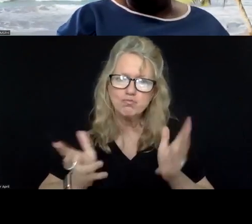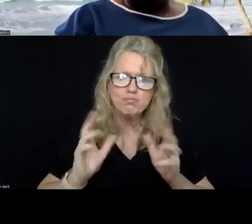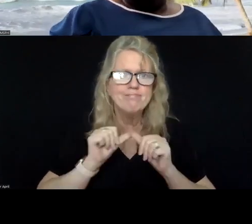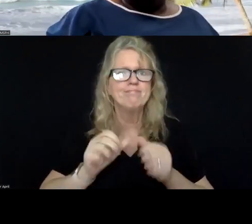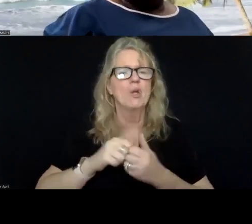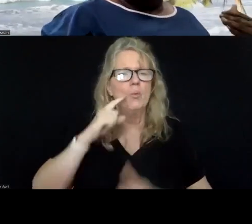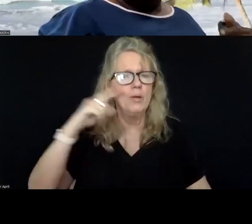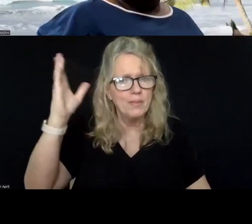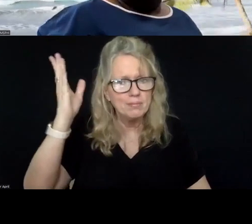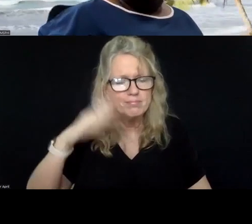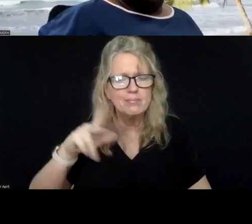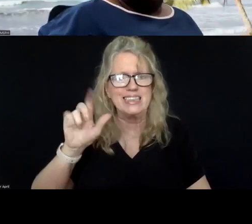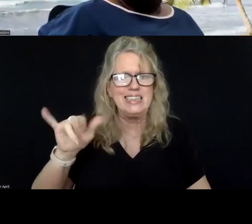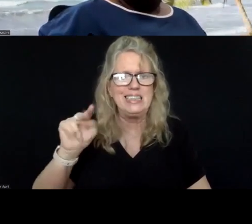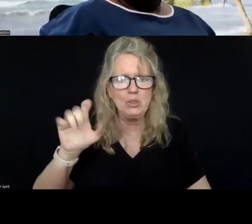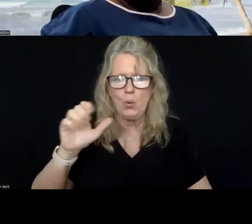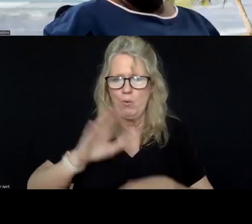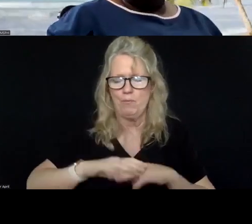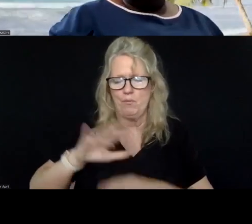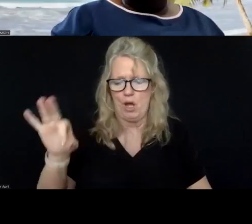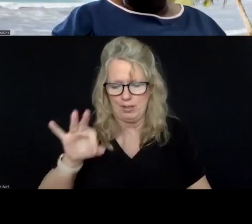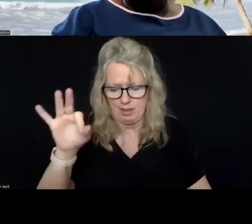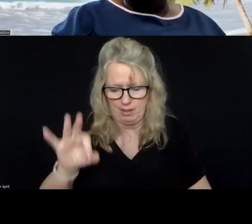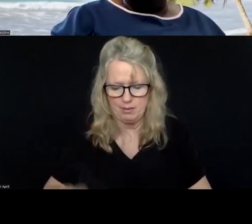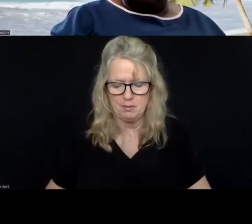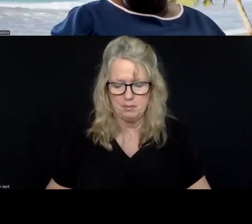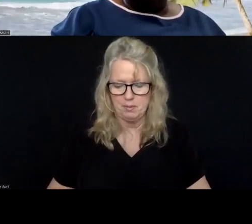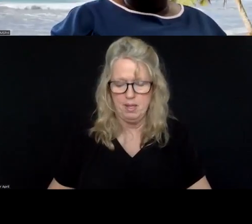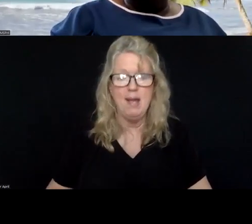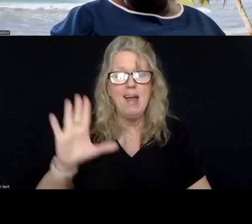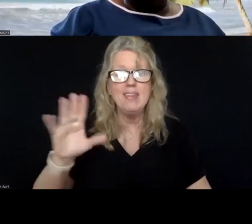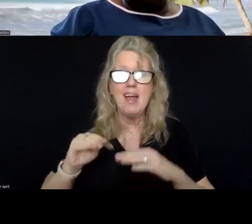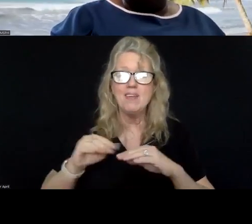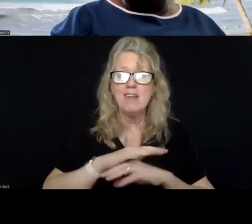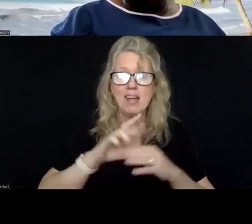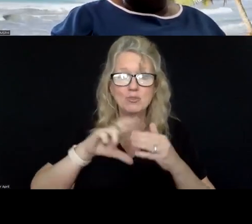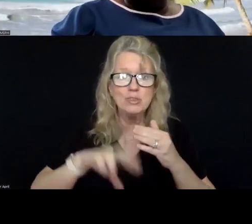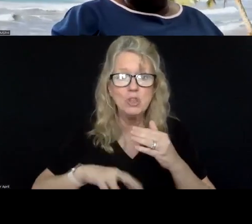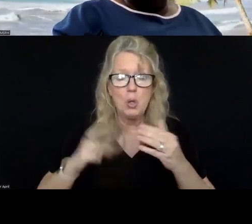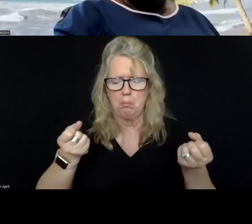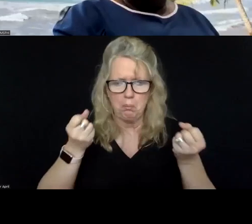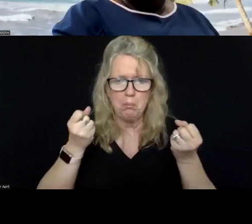speaker on Friday. And the result of it was that many of the pastors said that they